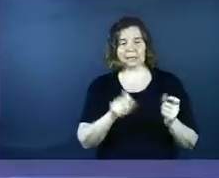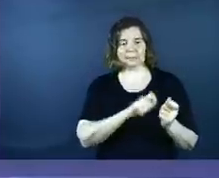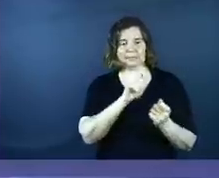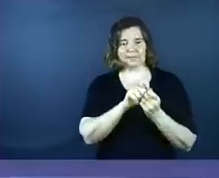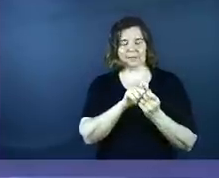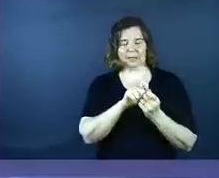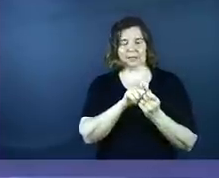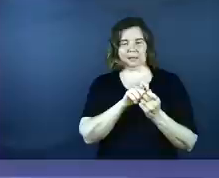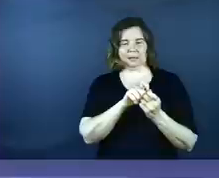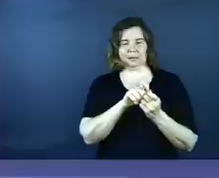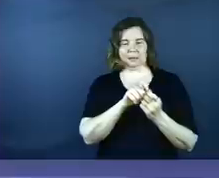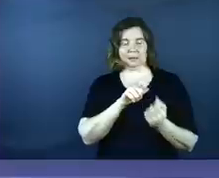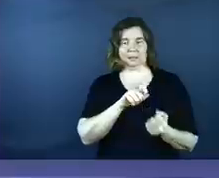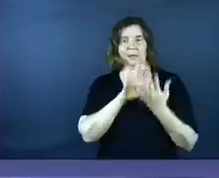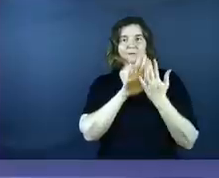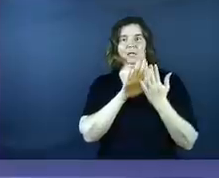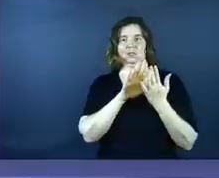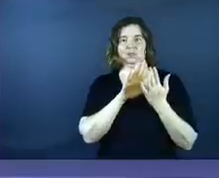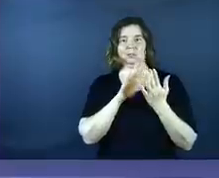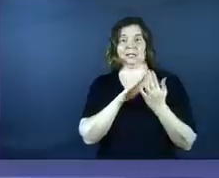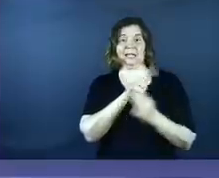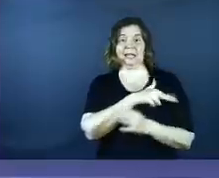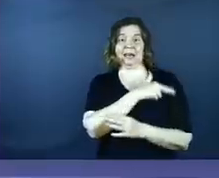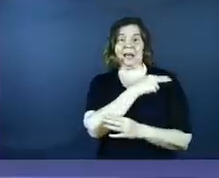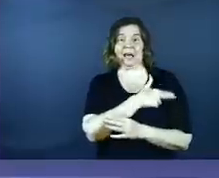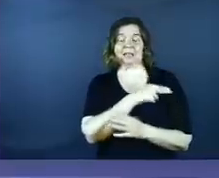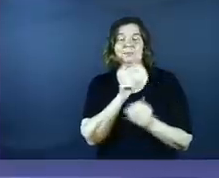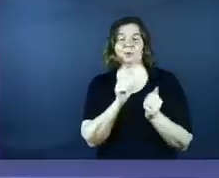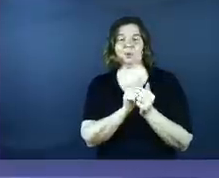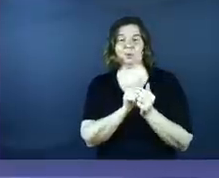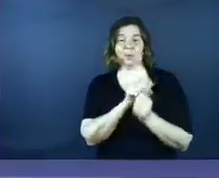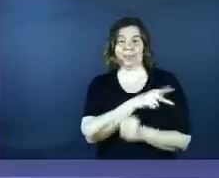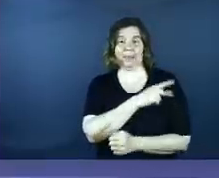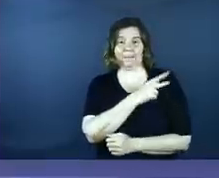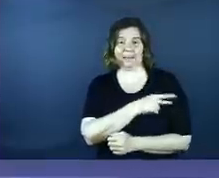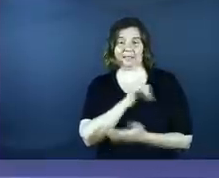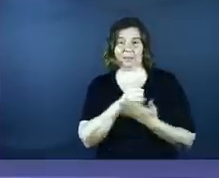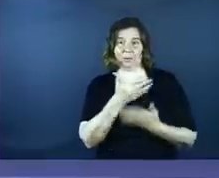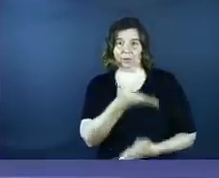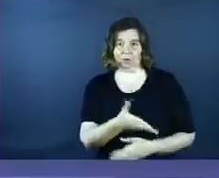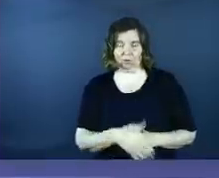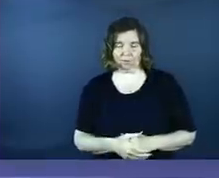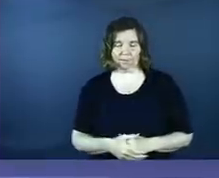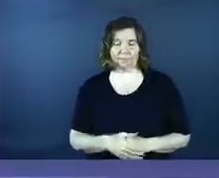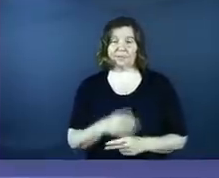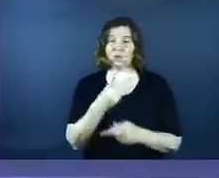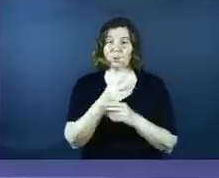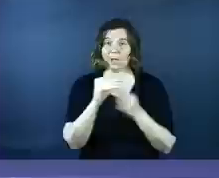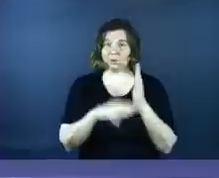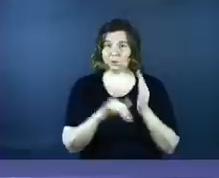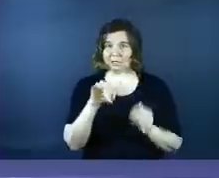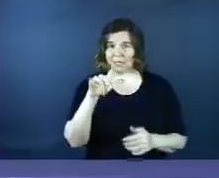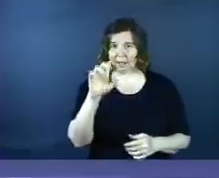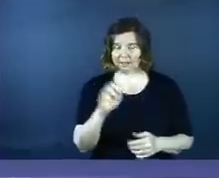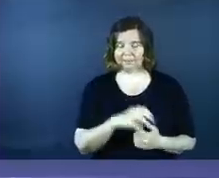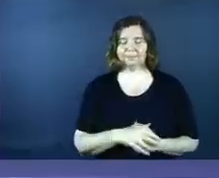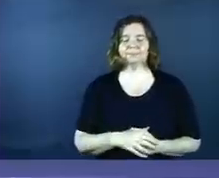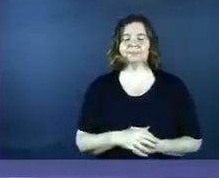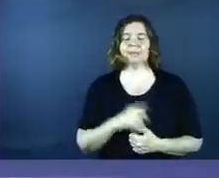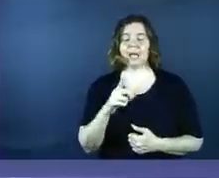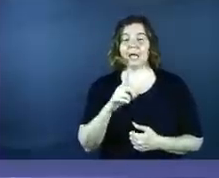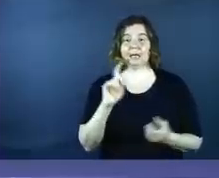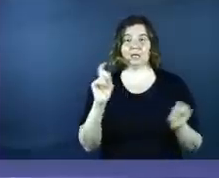particular confrontation in a hospital with a patient that was there, grad student at Yale. And